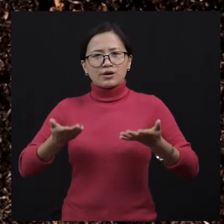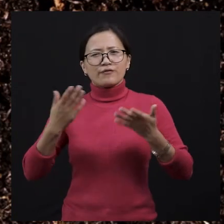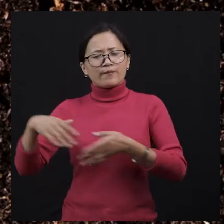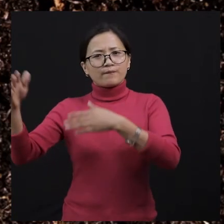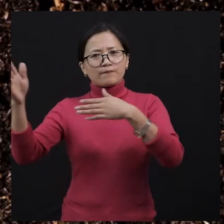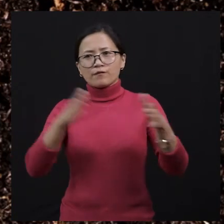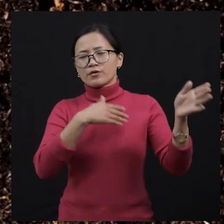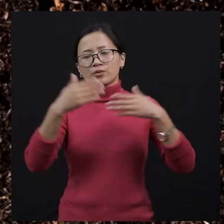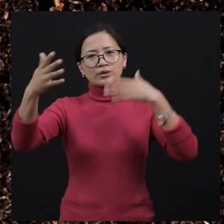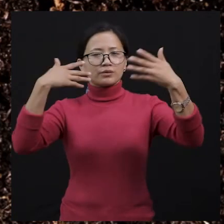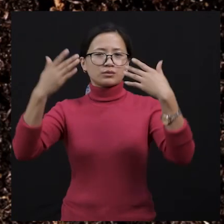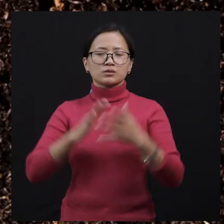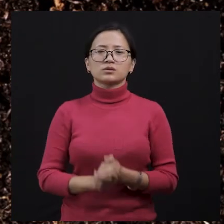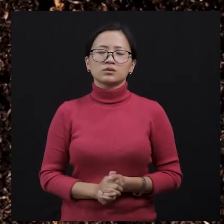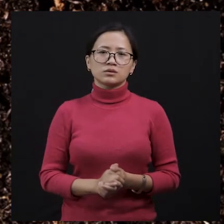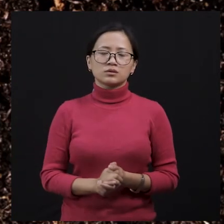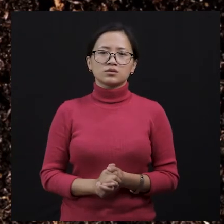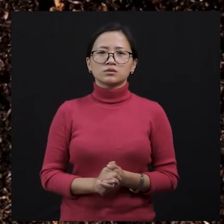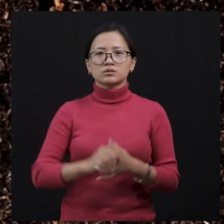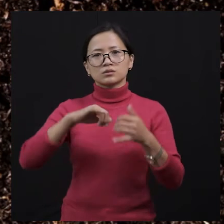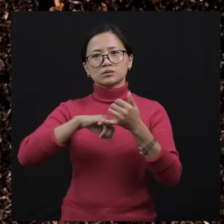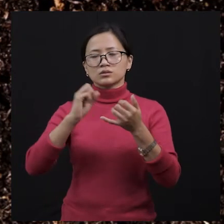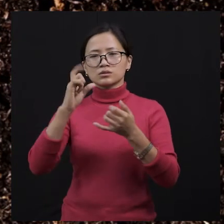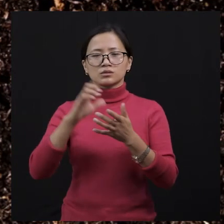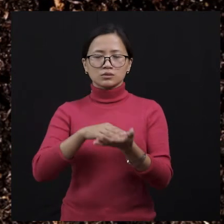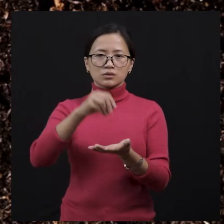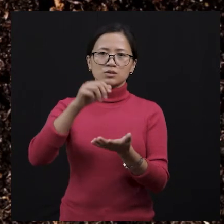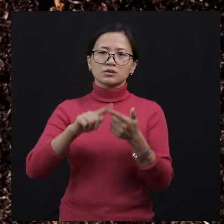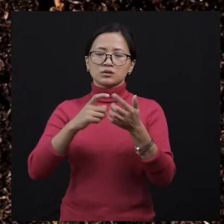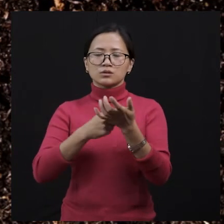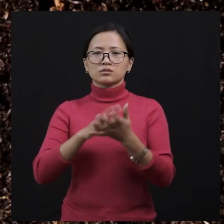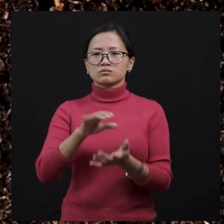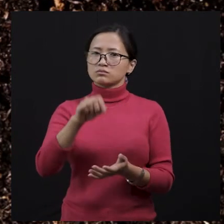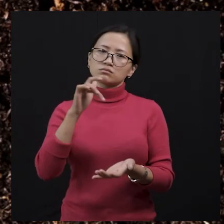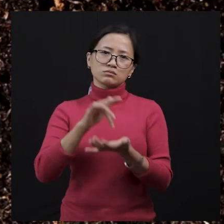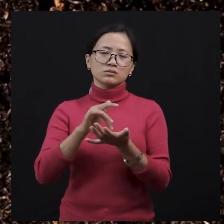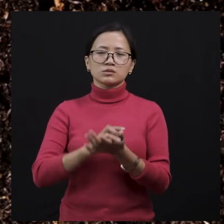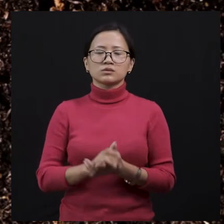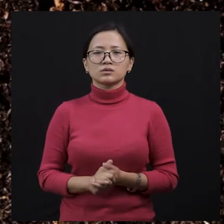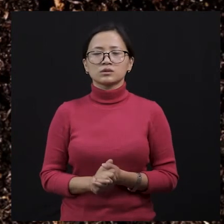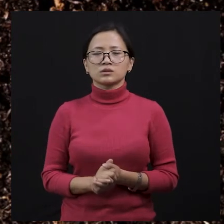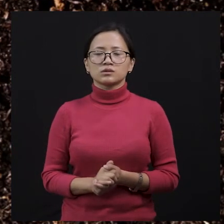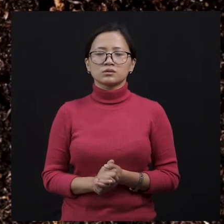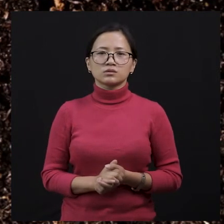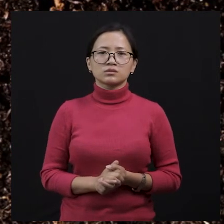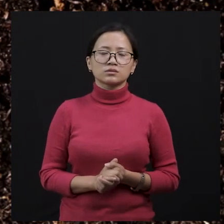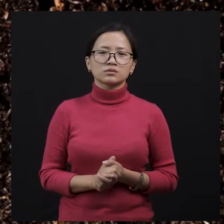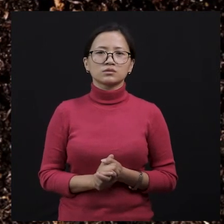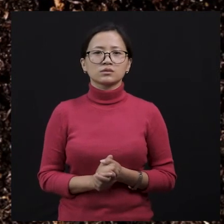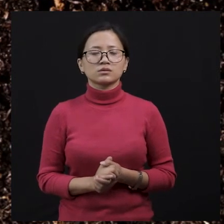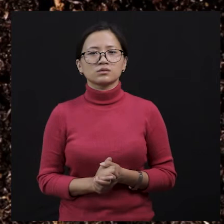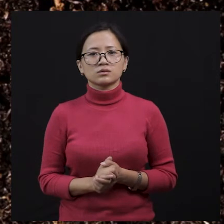wind, the soil erosion will take place. The degradation of soil will take place.